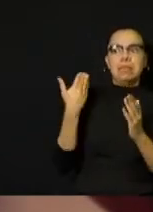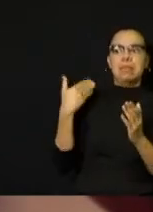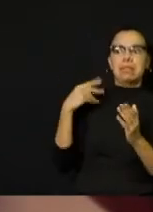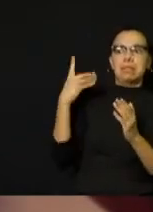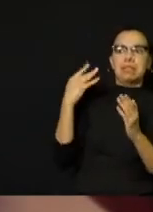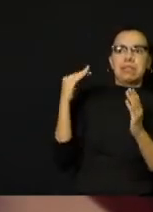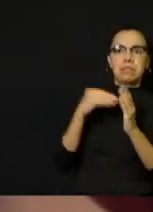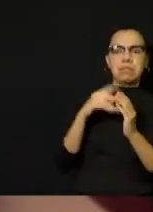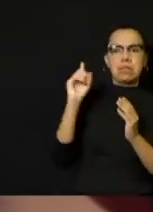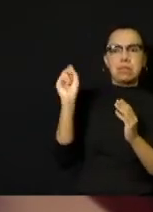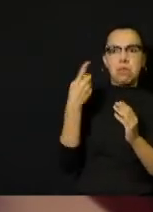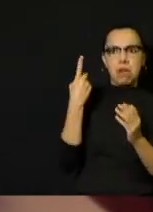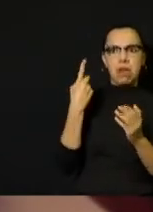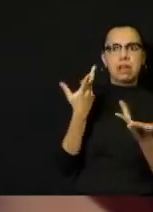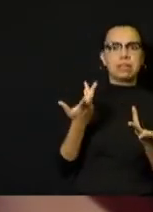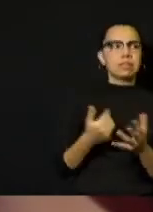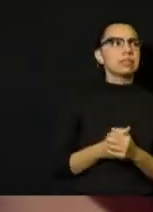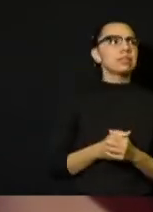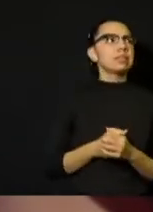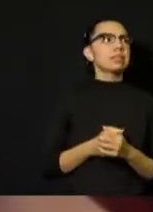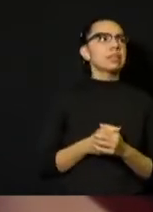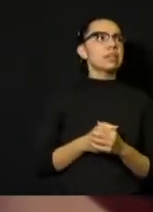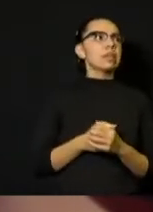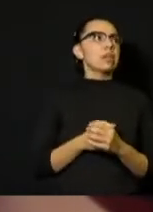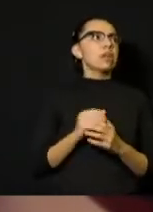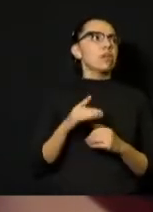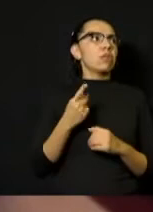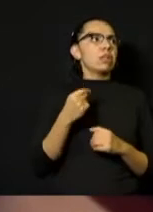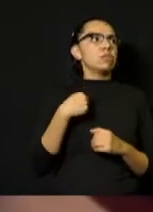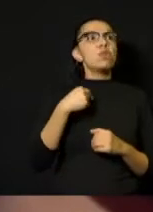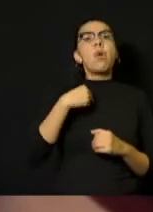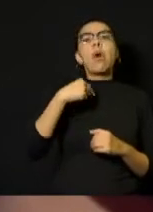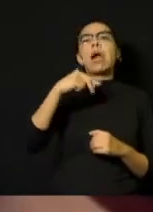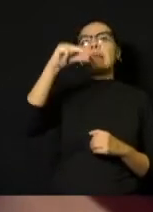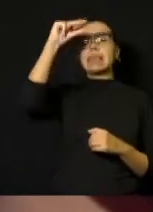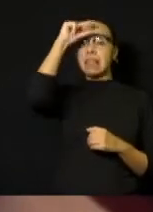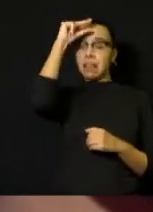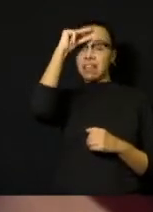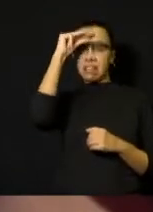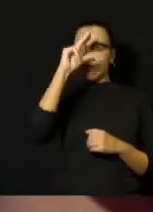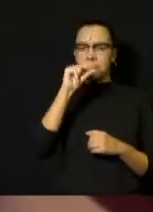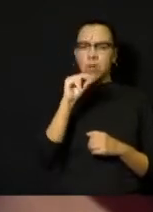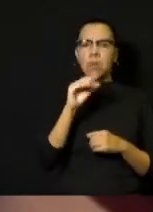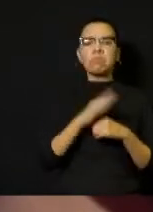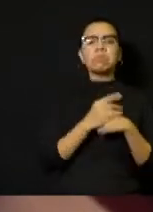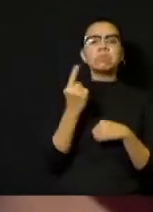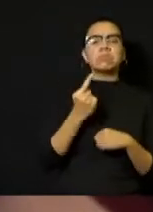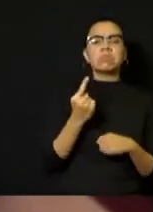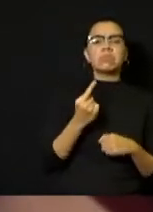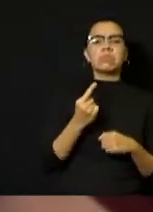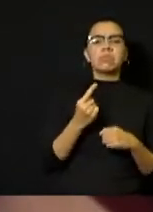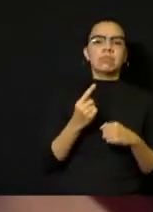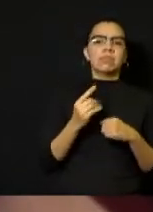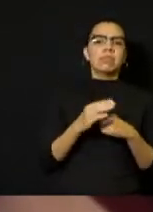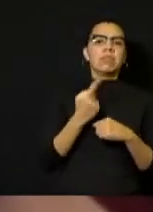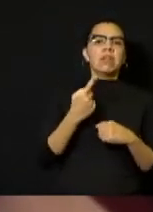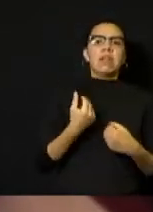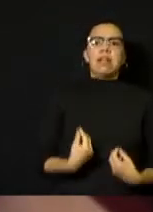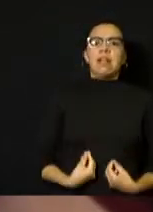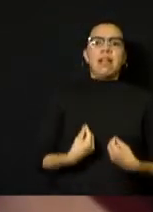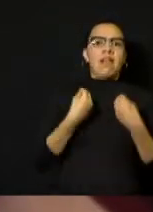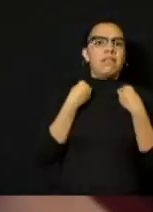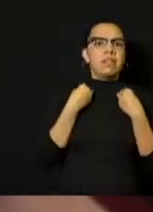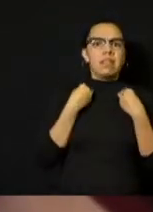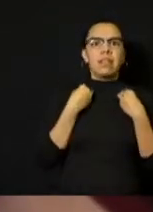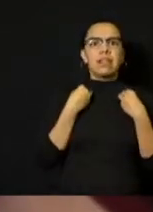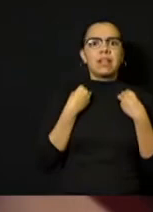$54,000 I got last month. It is something impressive. It is not because I'm very intelligent, but because